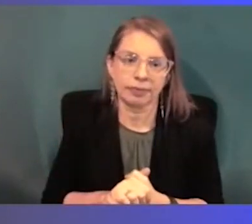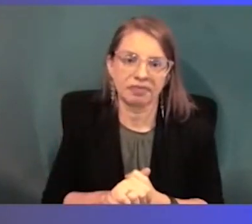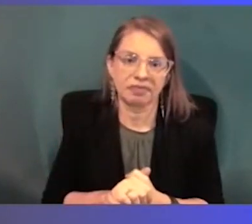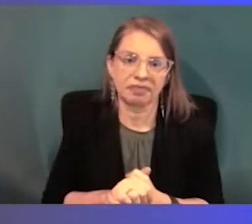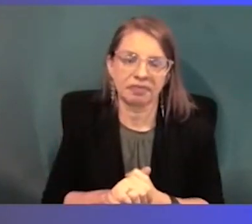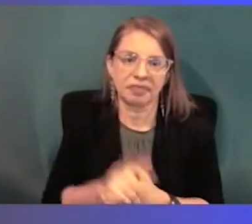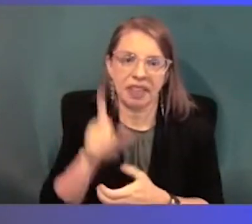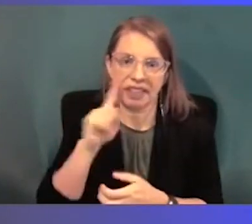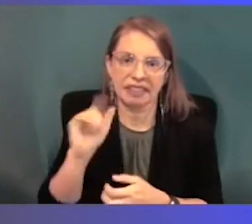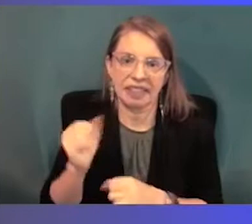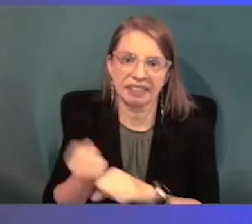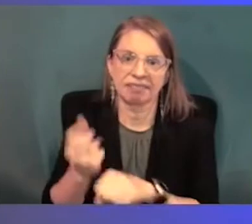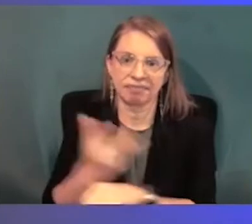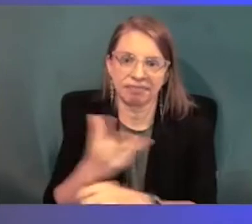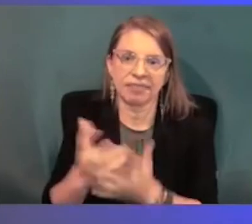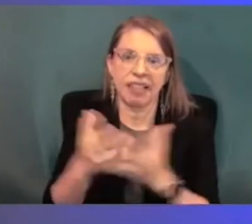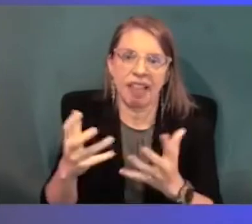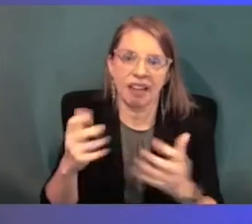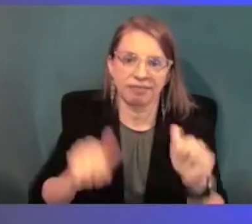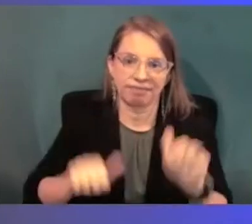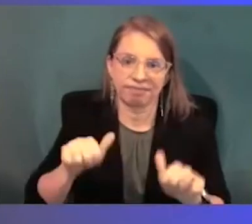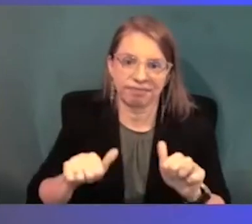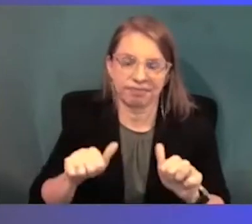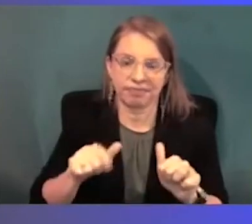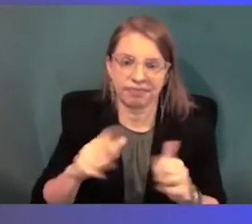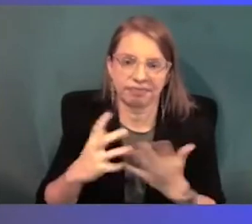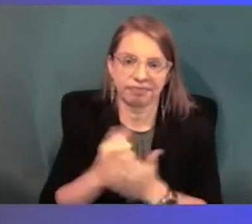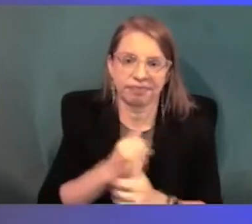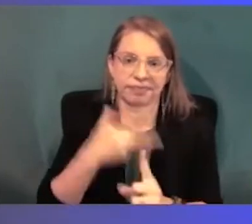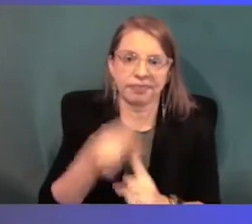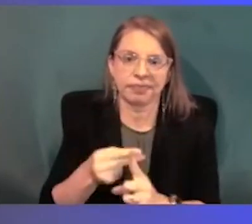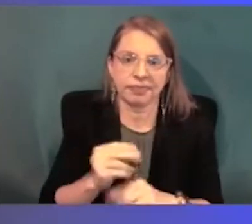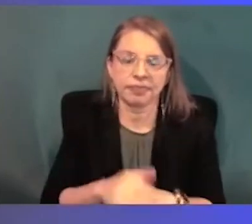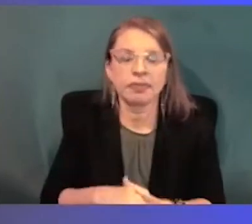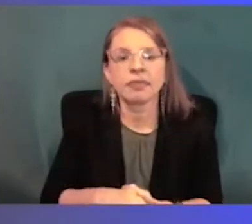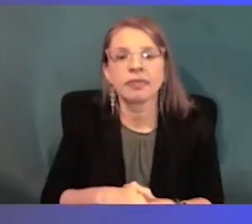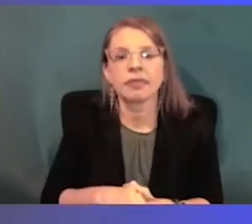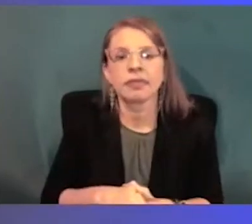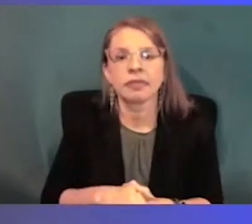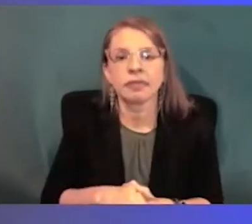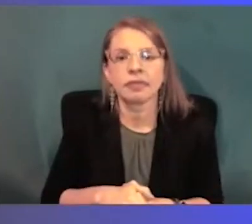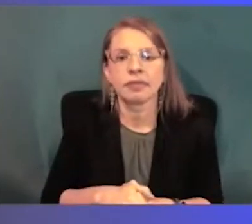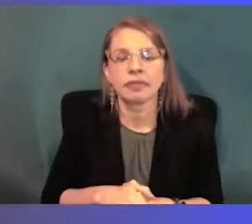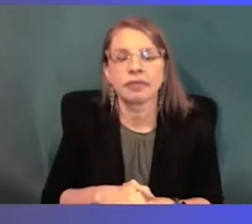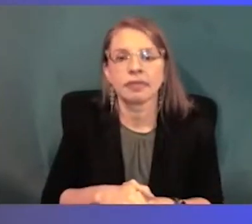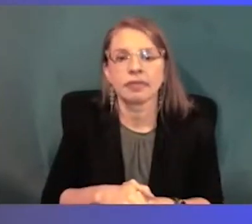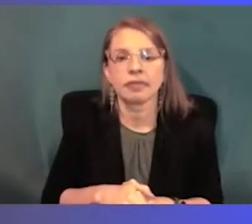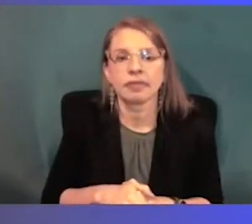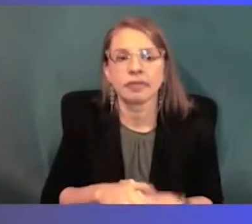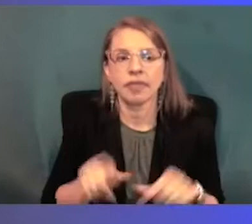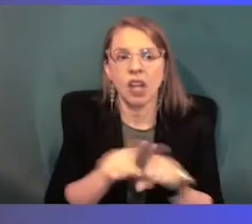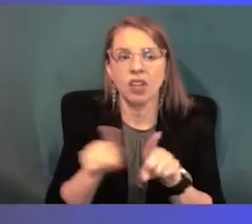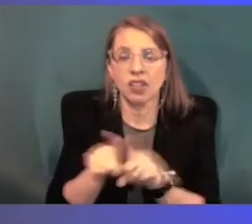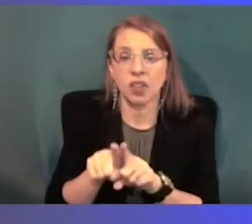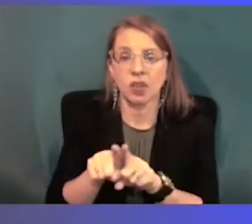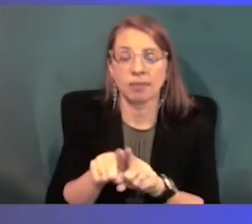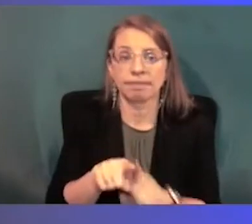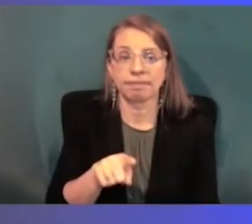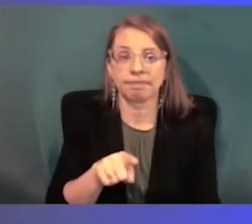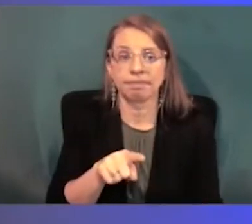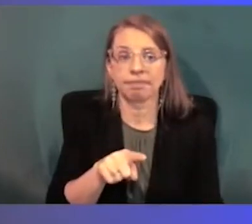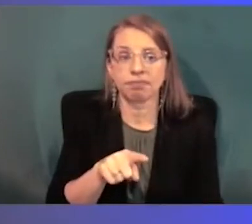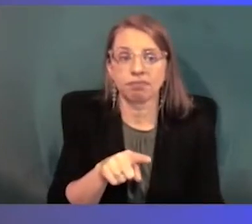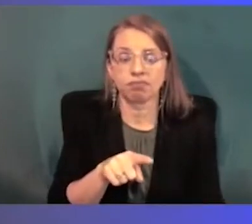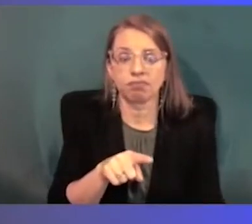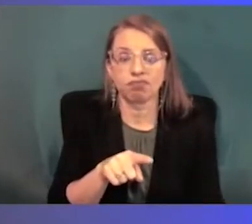I also feel that because of the lack of understanding and what I like to